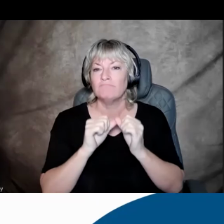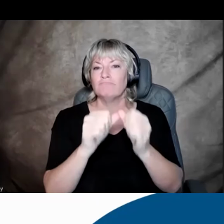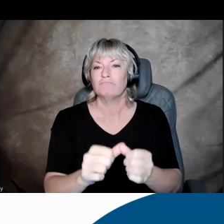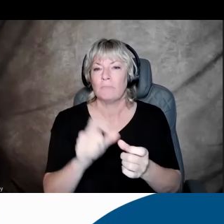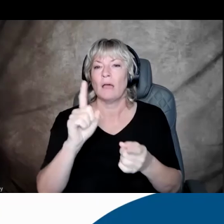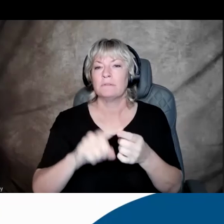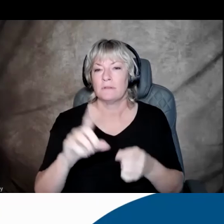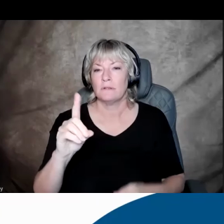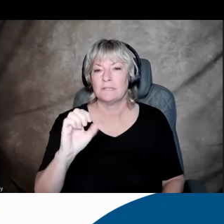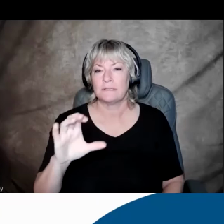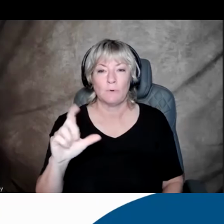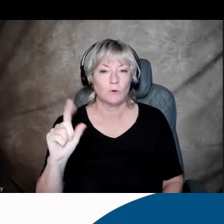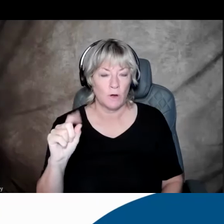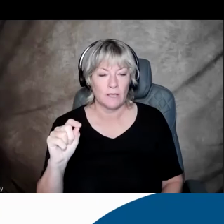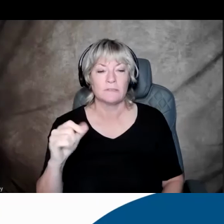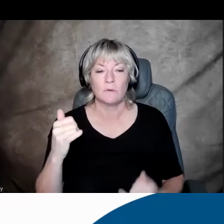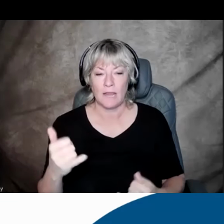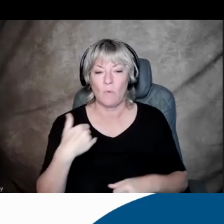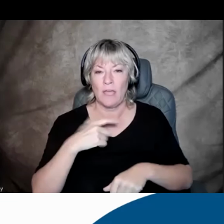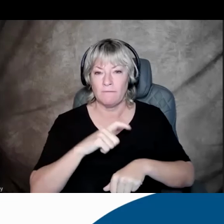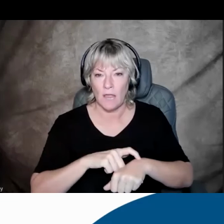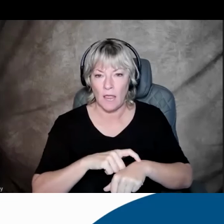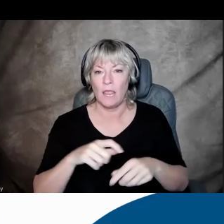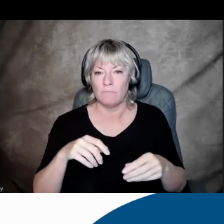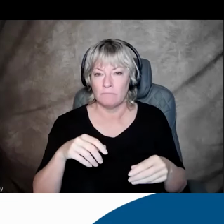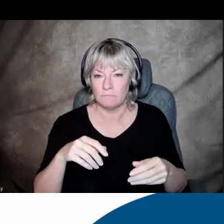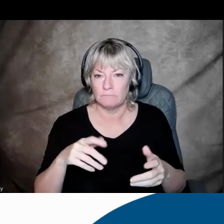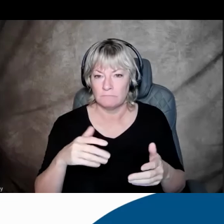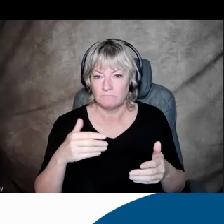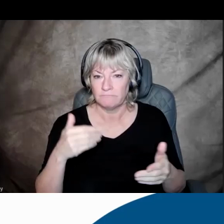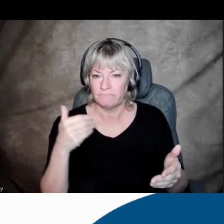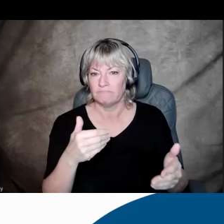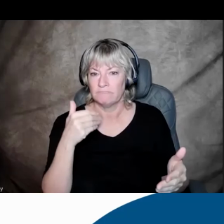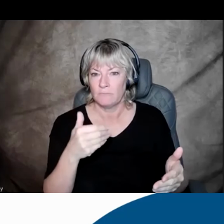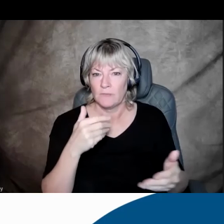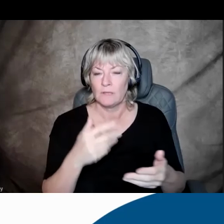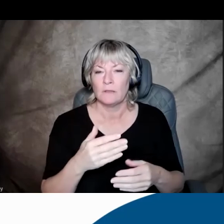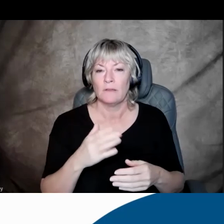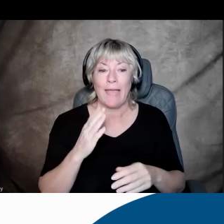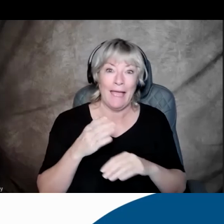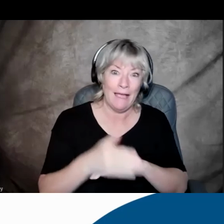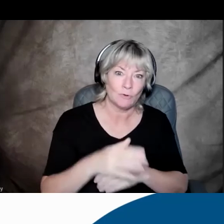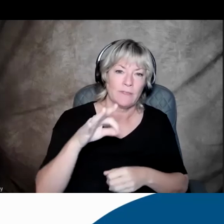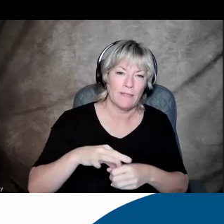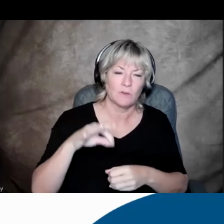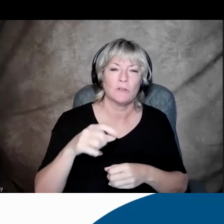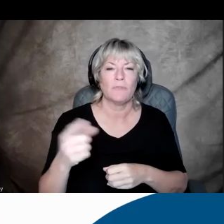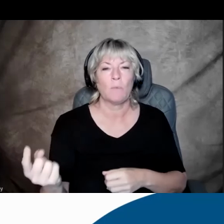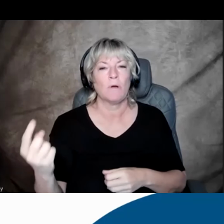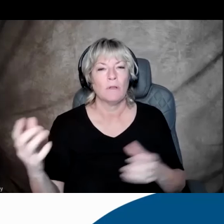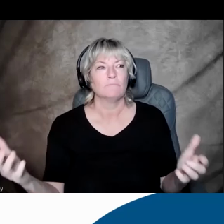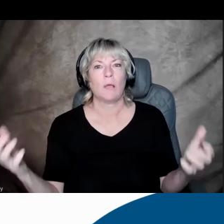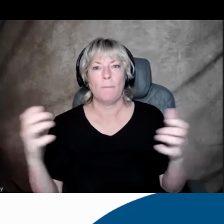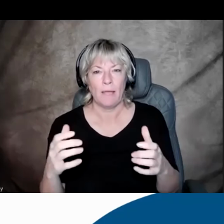20th. So we've got ourselves a bit of time to work with at post-election for them to come back and hopefully agree on